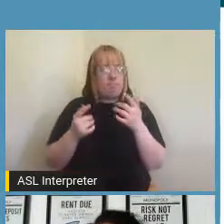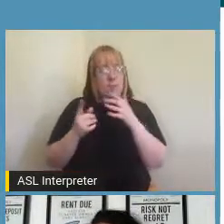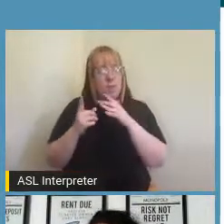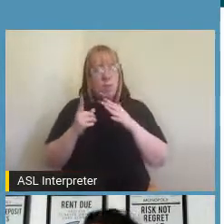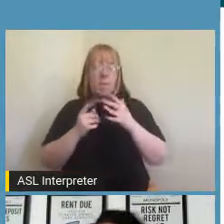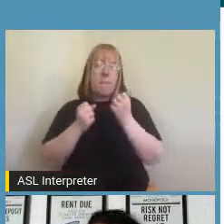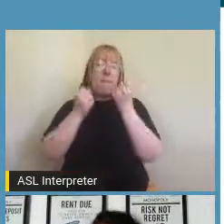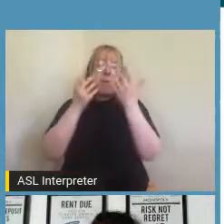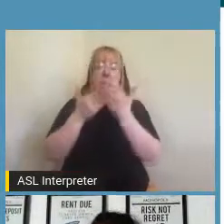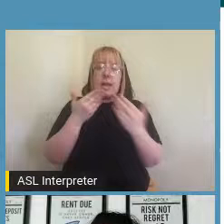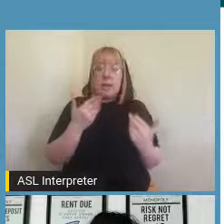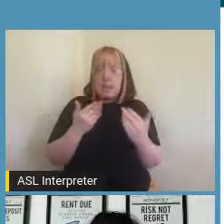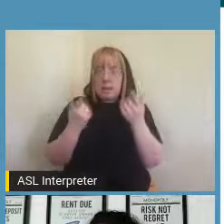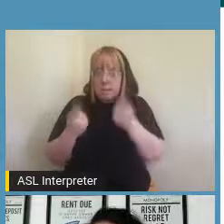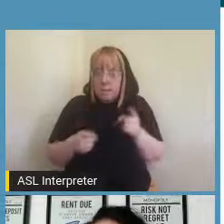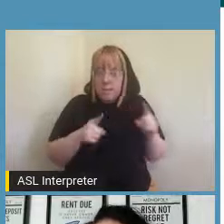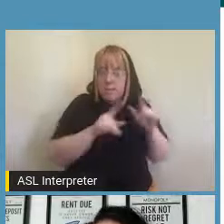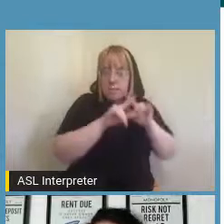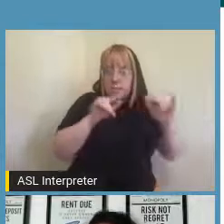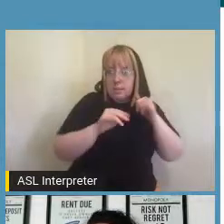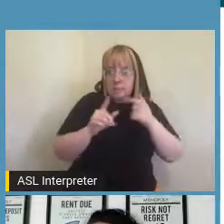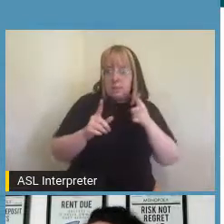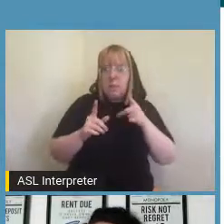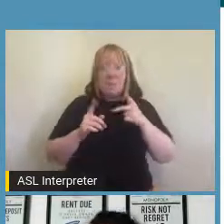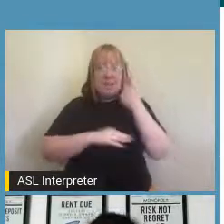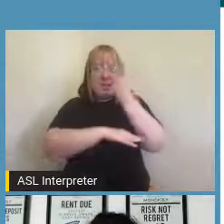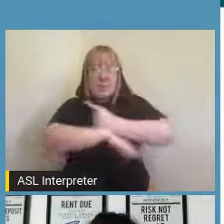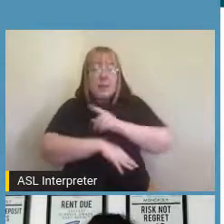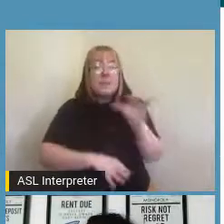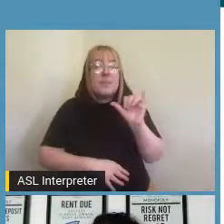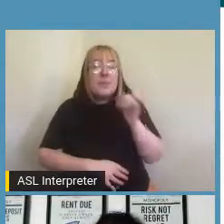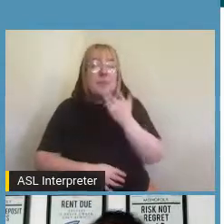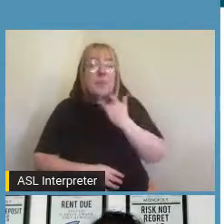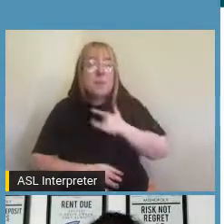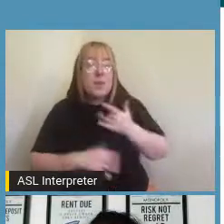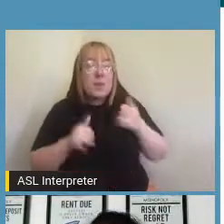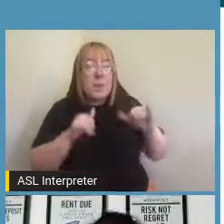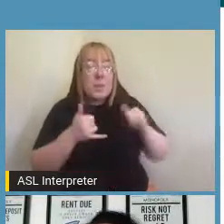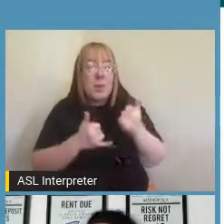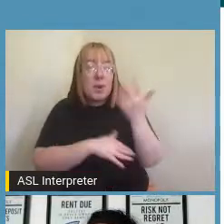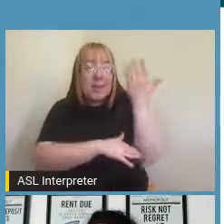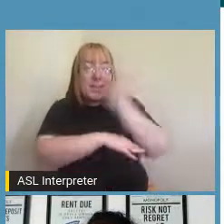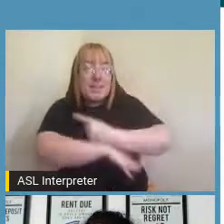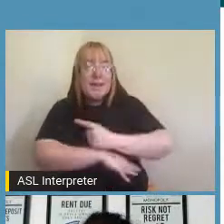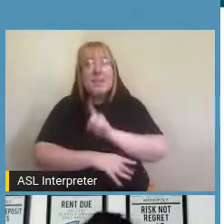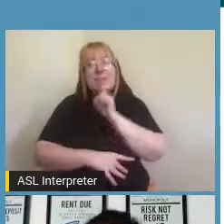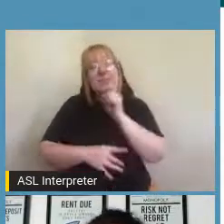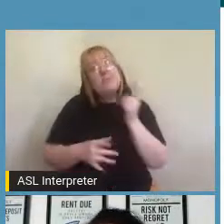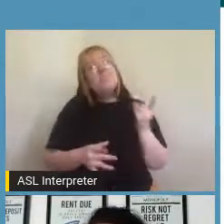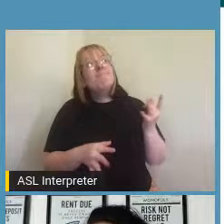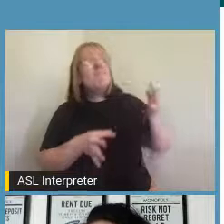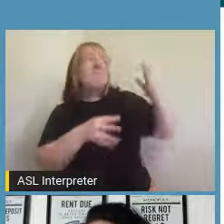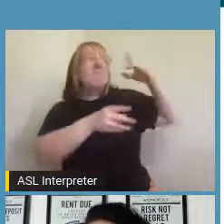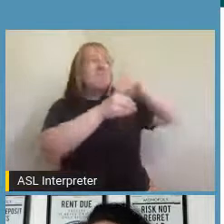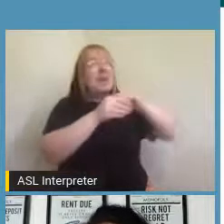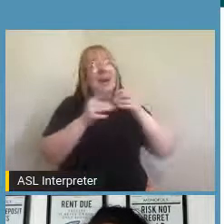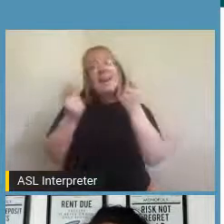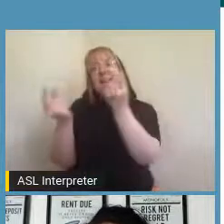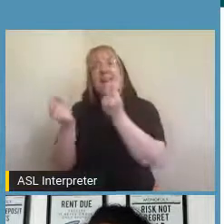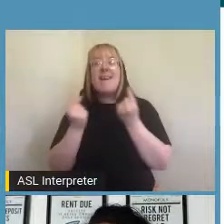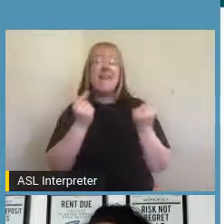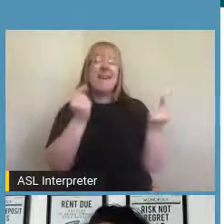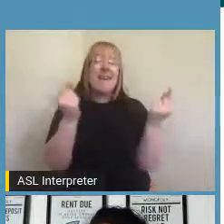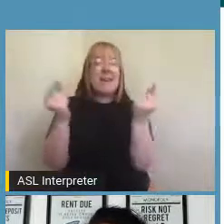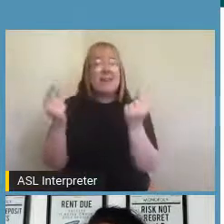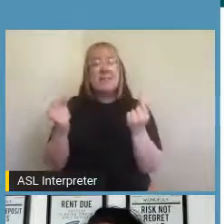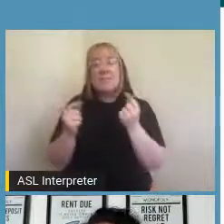say film day is like birthday party day, right? It's a really fun day. It's an engaging day, whether it might be working with some of your